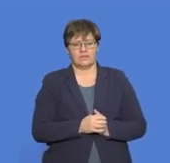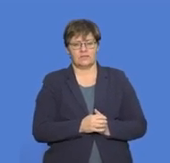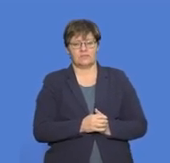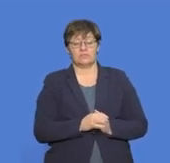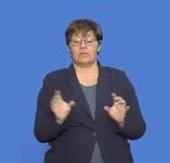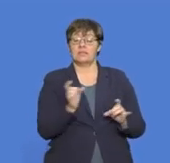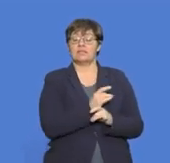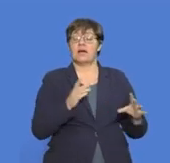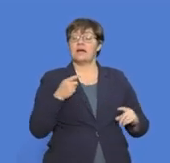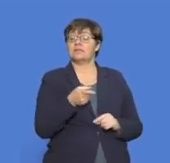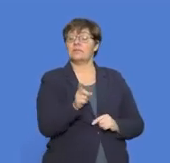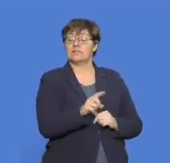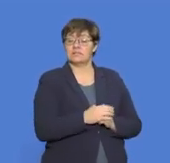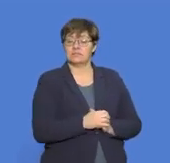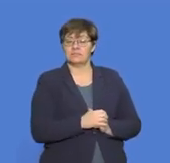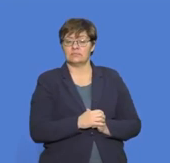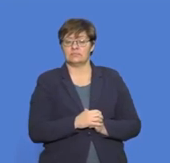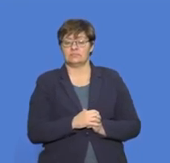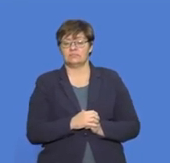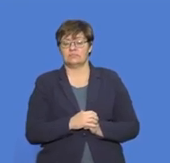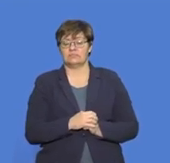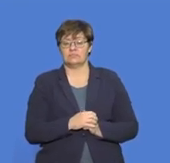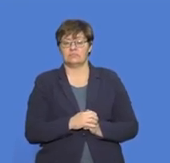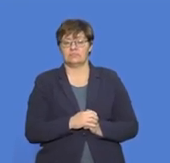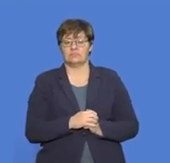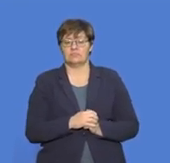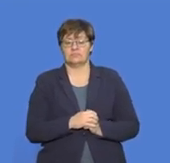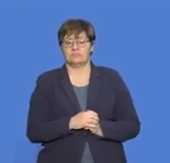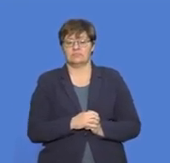Okay, and we're starting off with